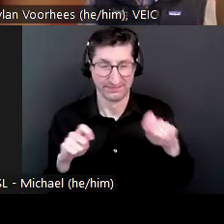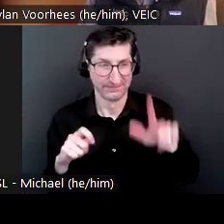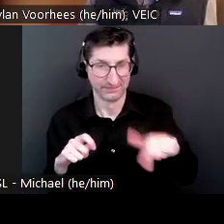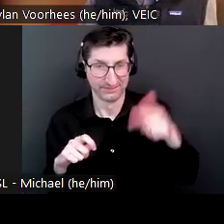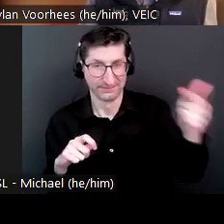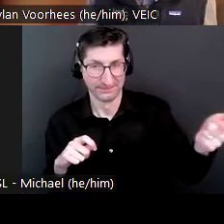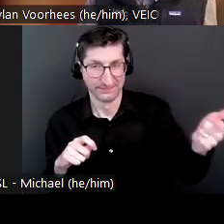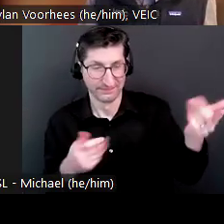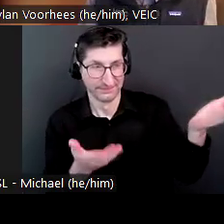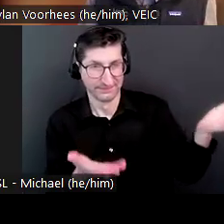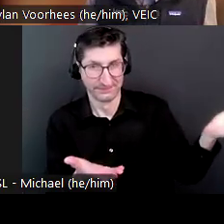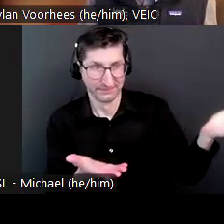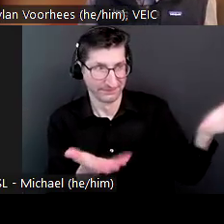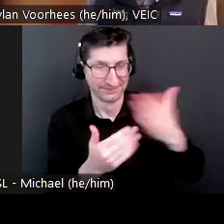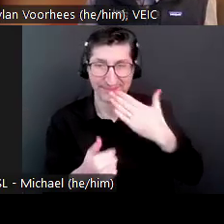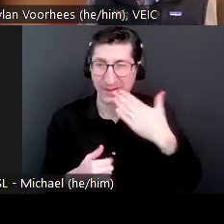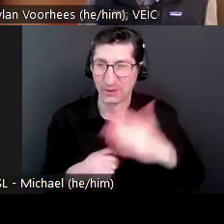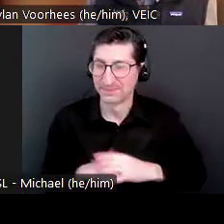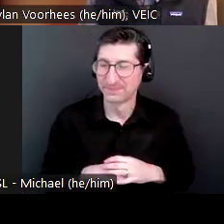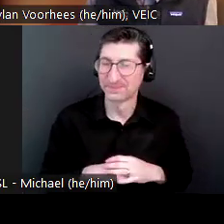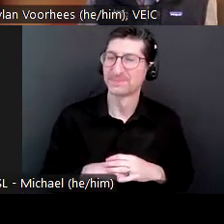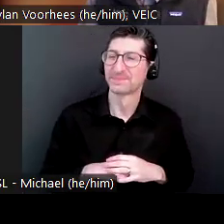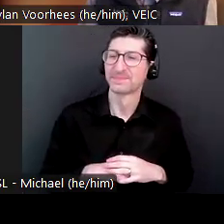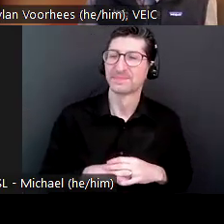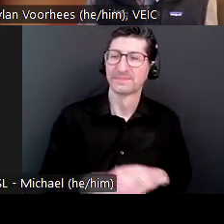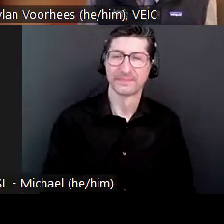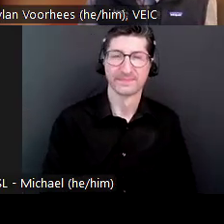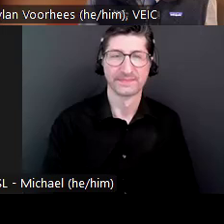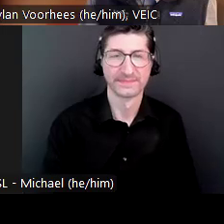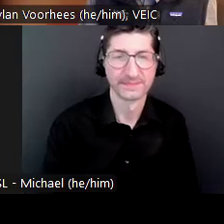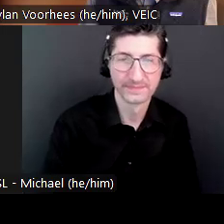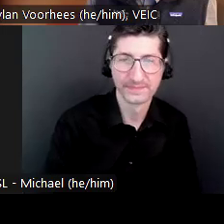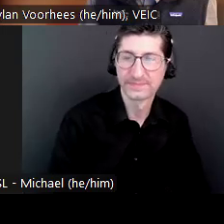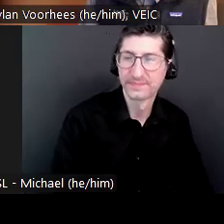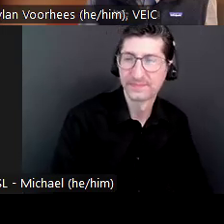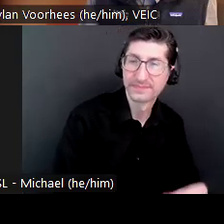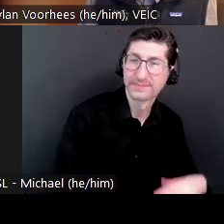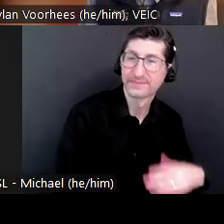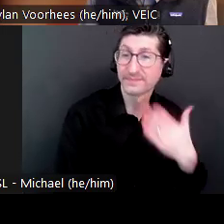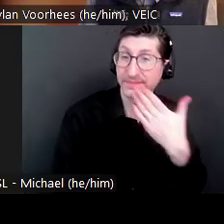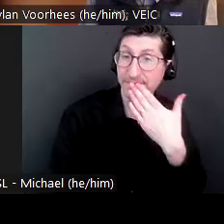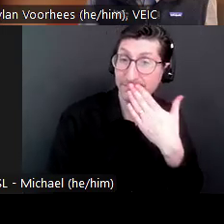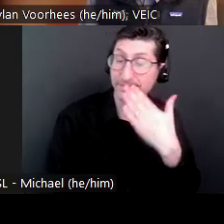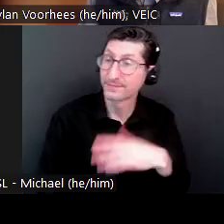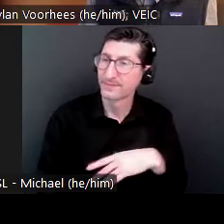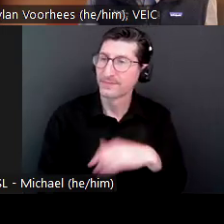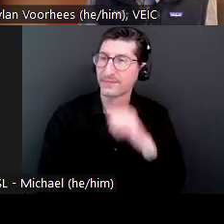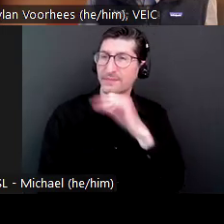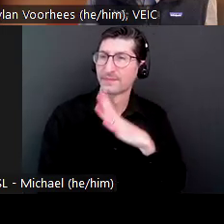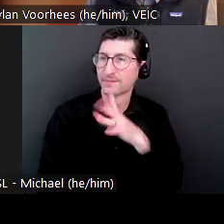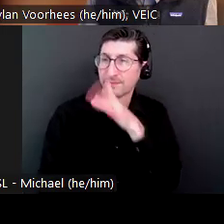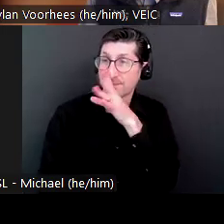to you. Thank you very much for your attention. Thank you so much. Do council members have